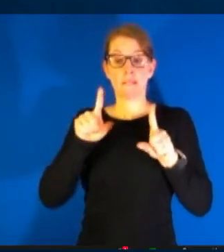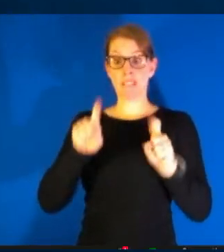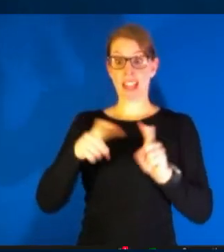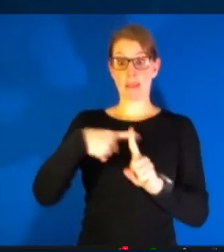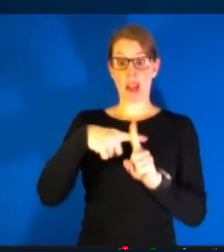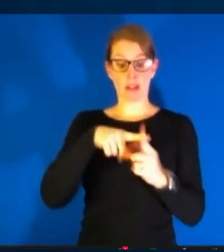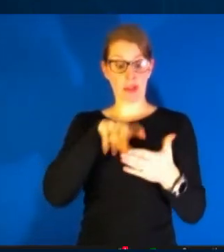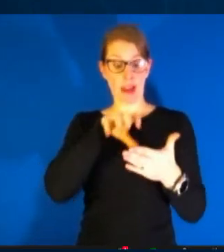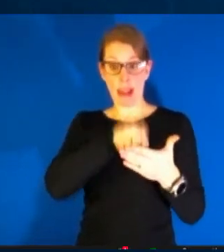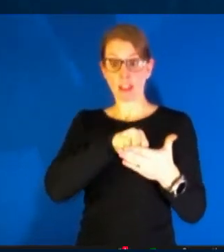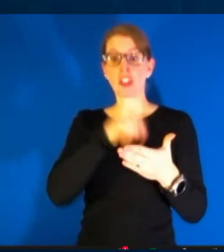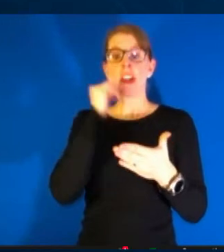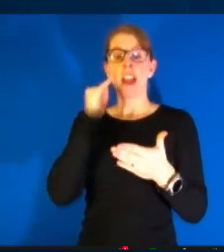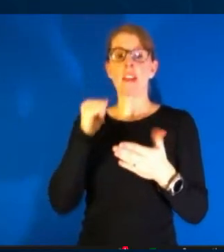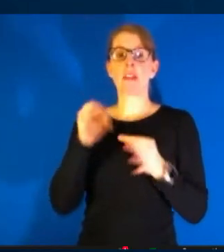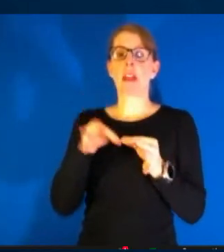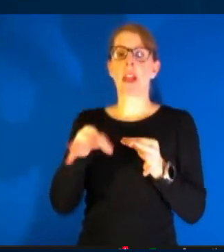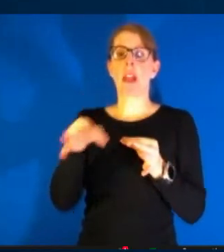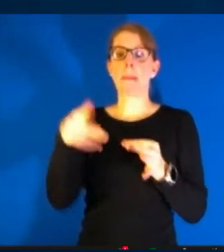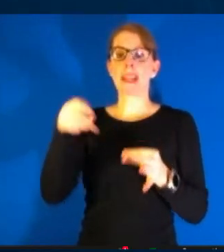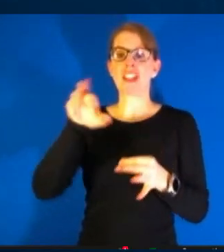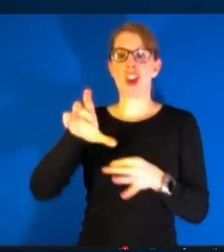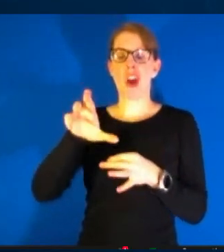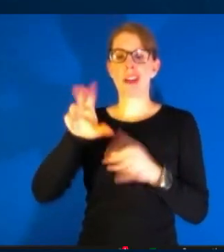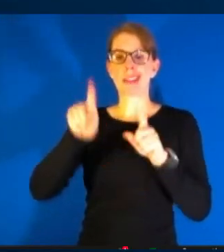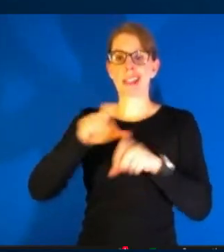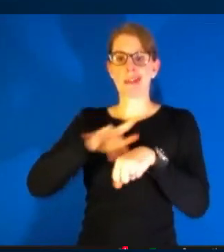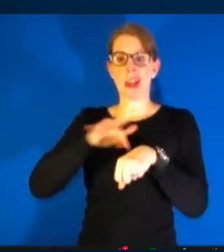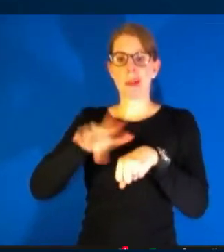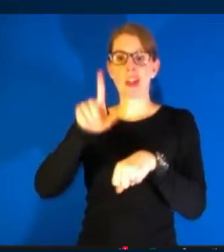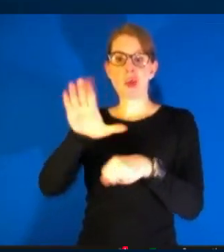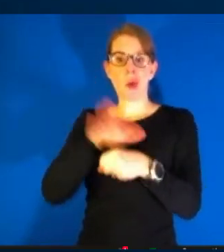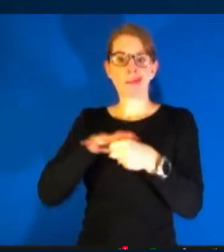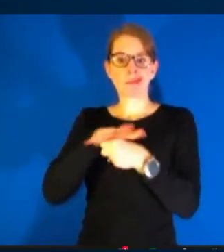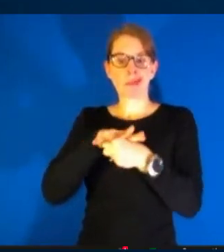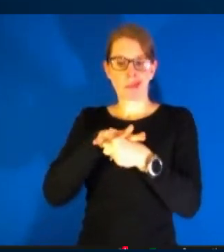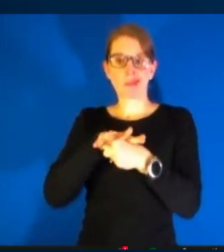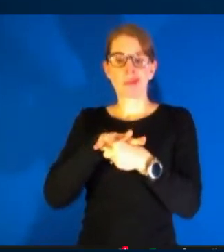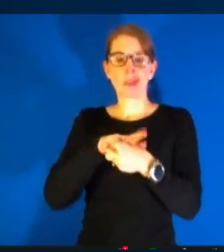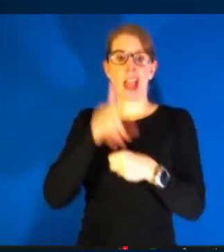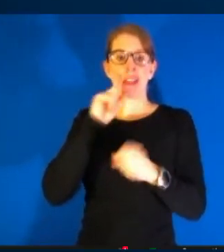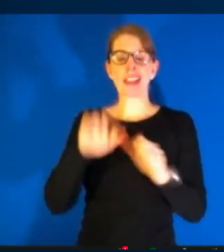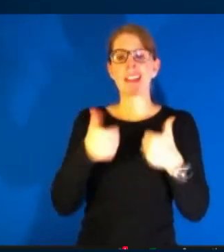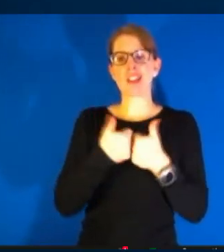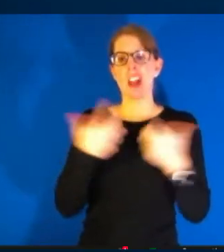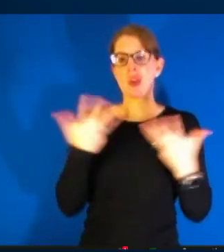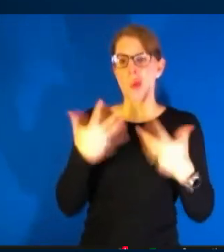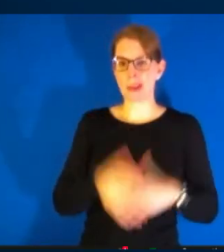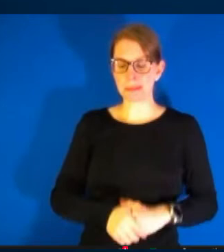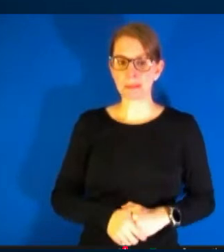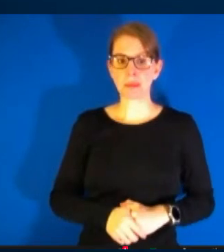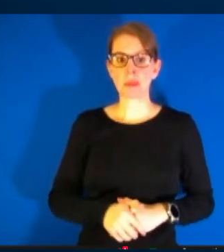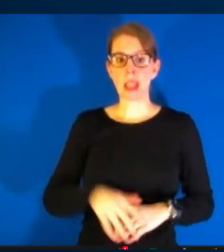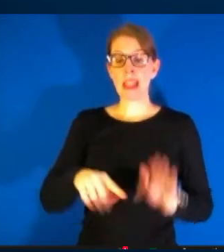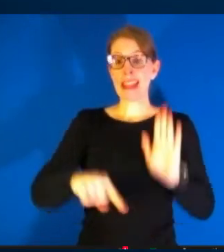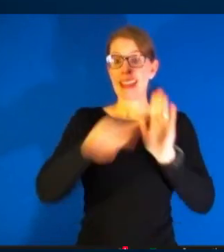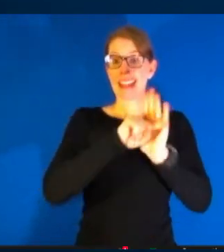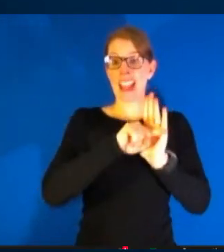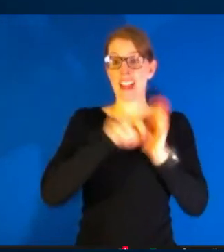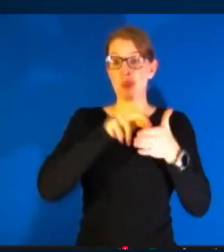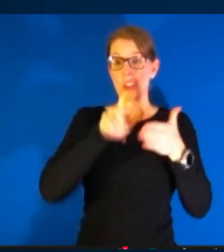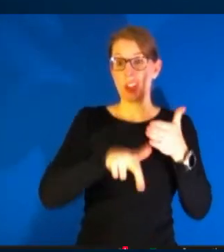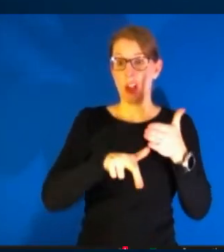having delays in PCR testing availability in your region. I think the challenge is that the negative result has become